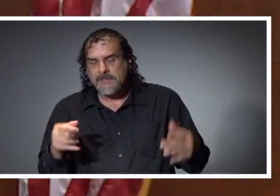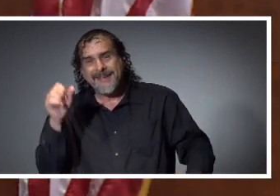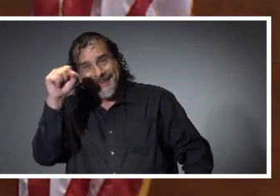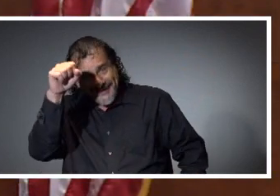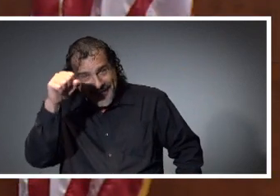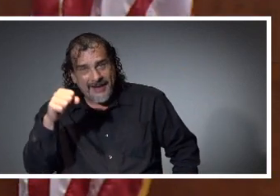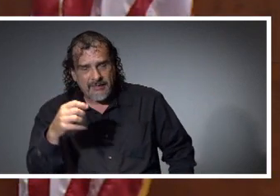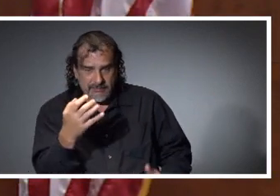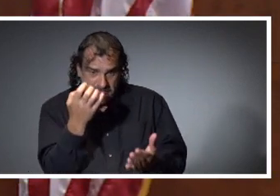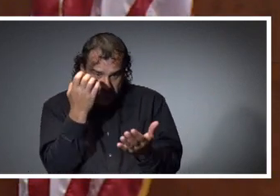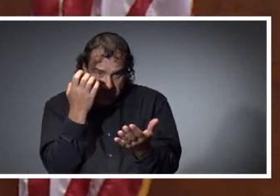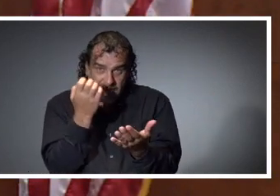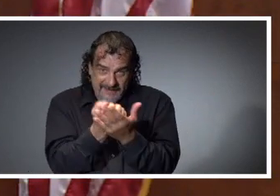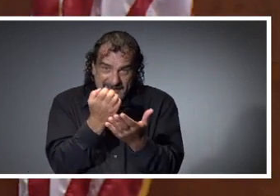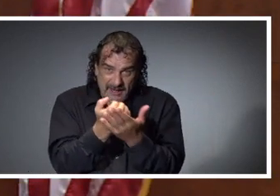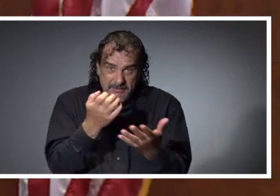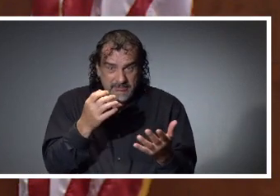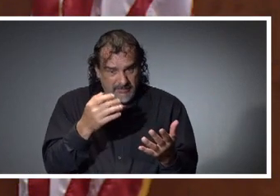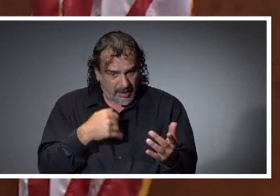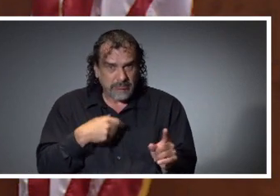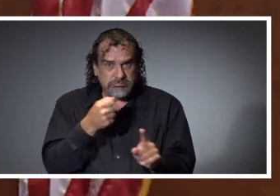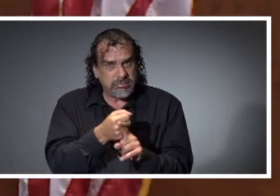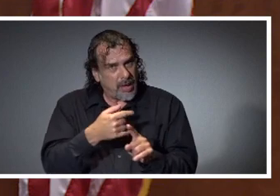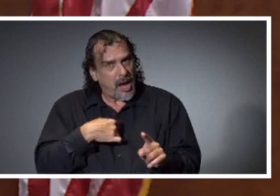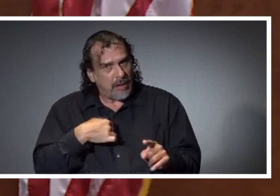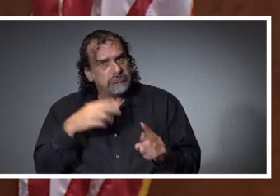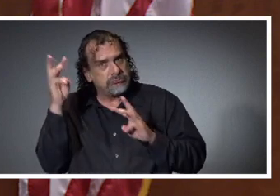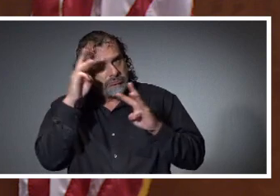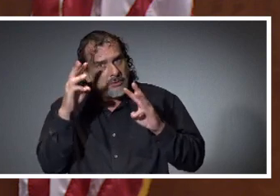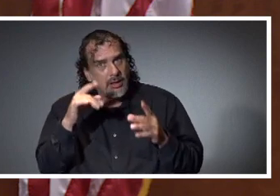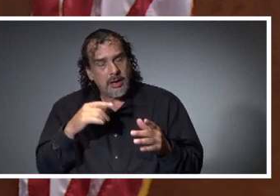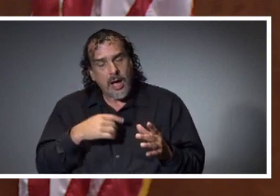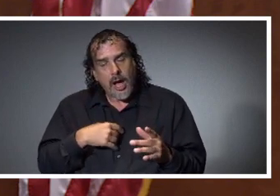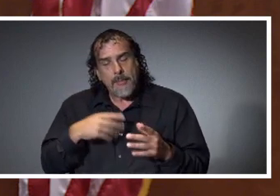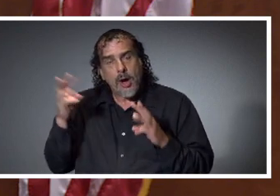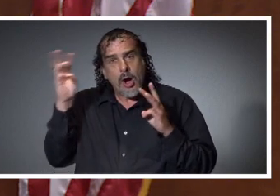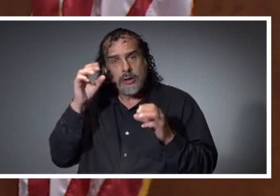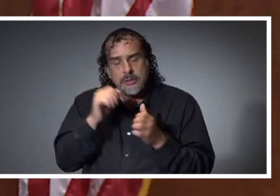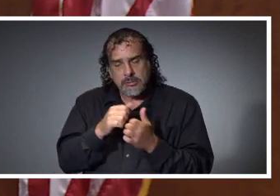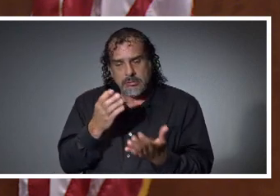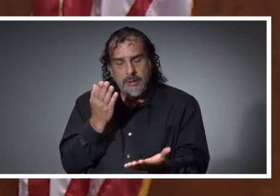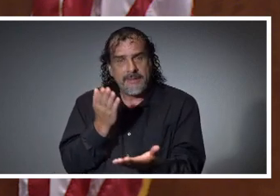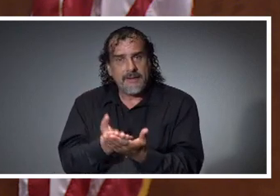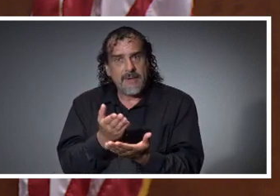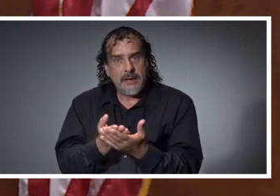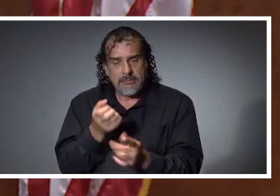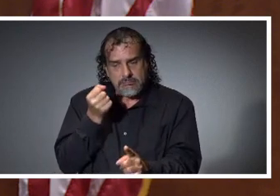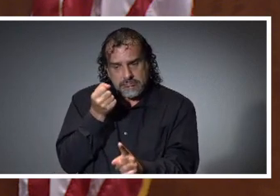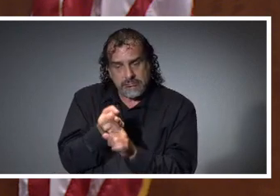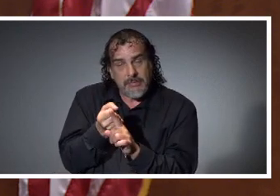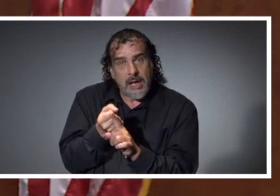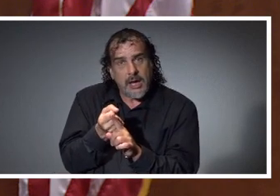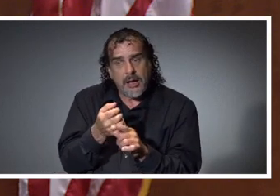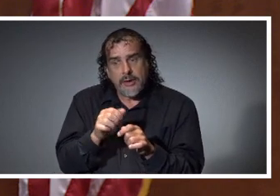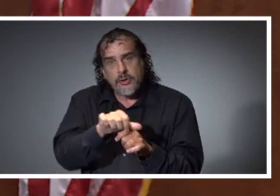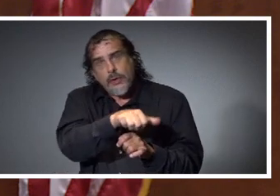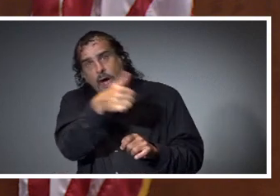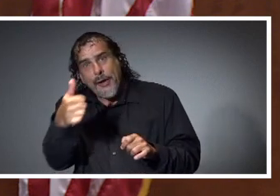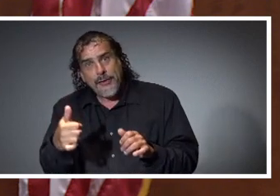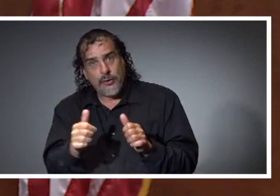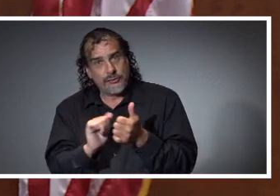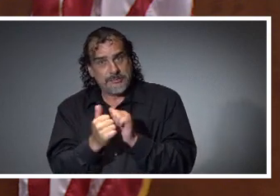the financial impacts. I'm also concerned about the financial impacts to all of the other sports,